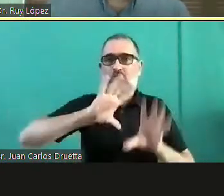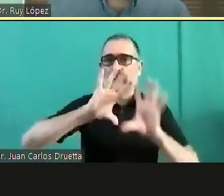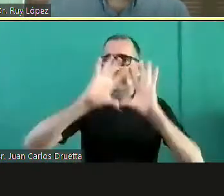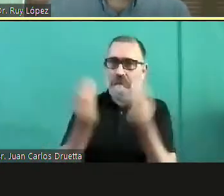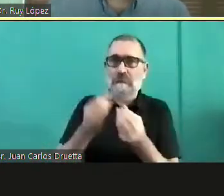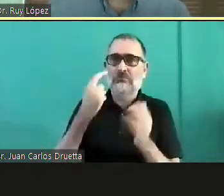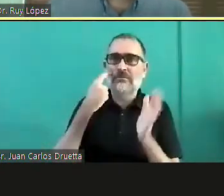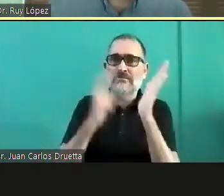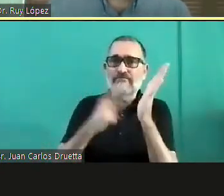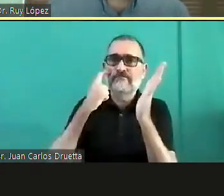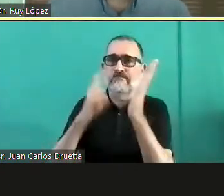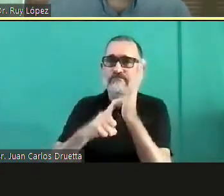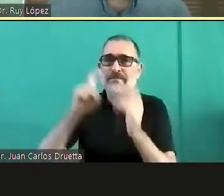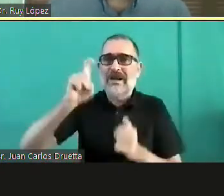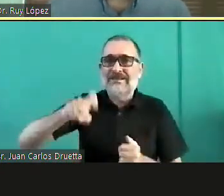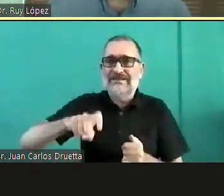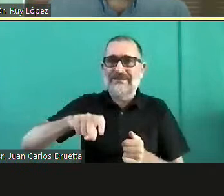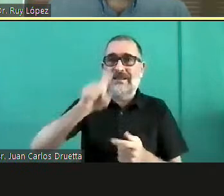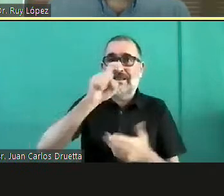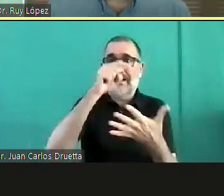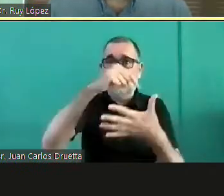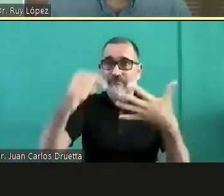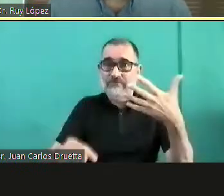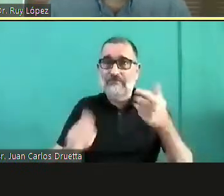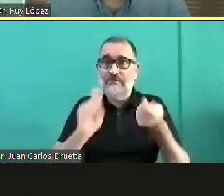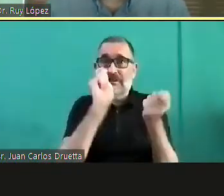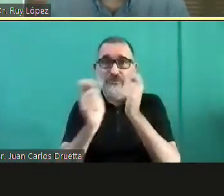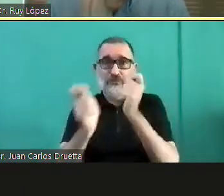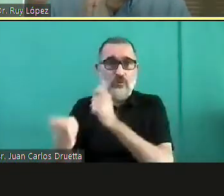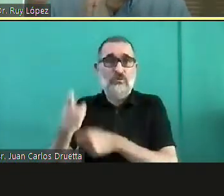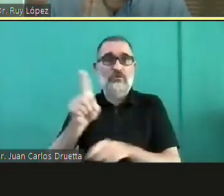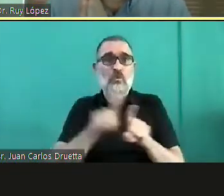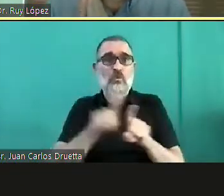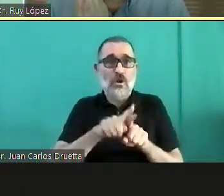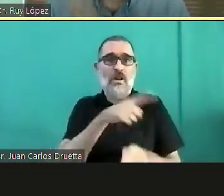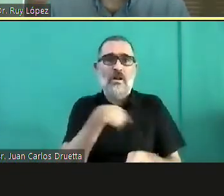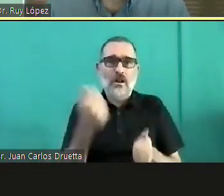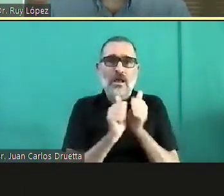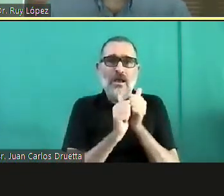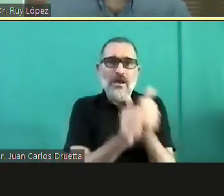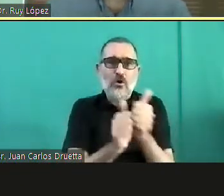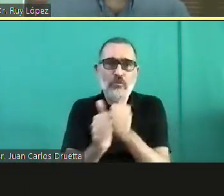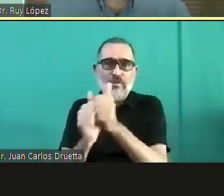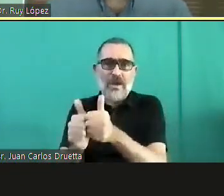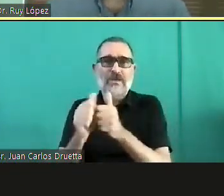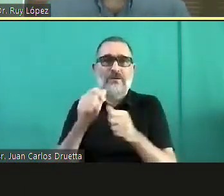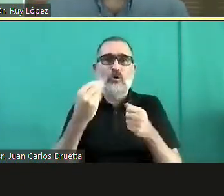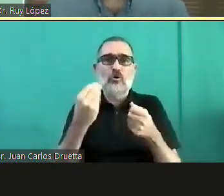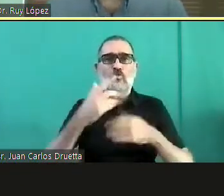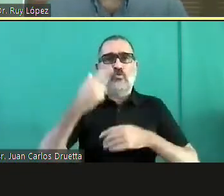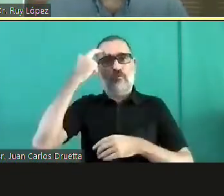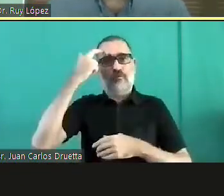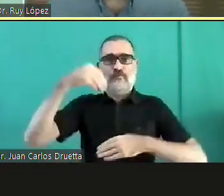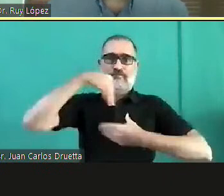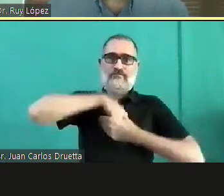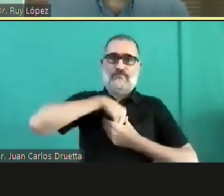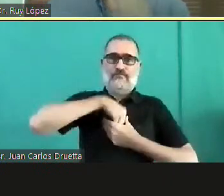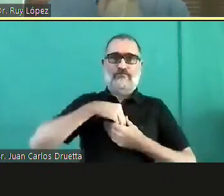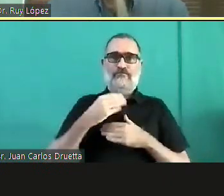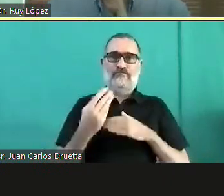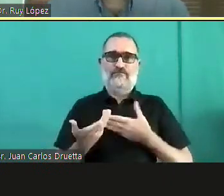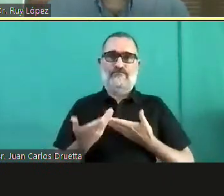only amongst the general population, but also with the food industry. So it was very helpful to point out